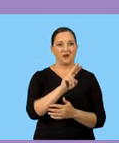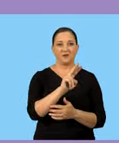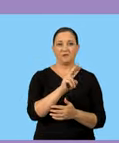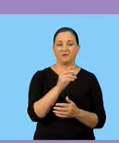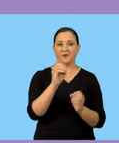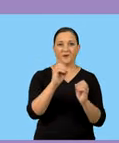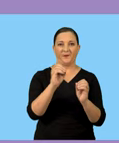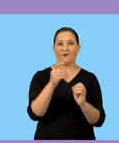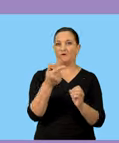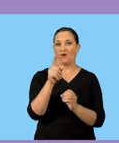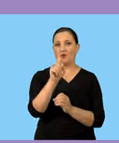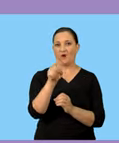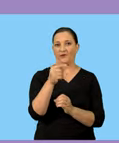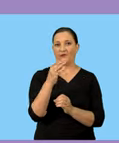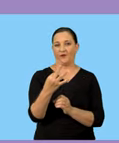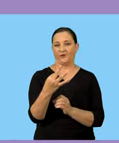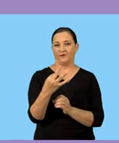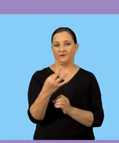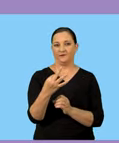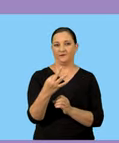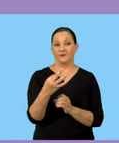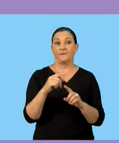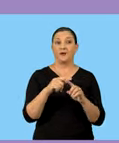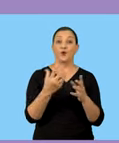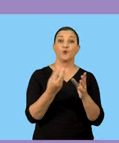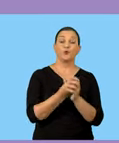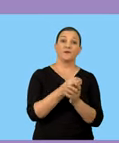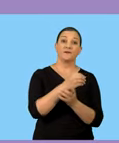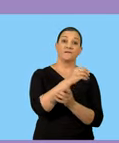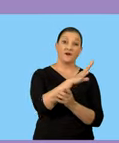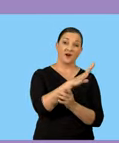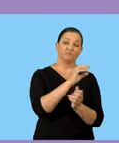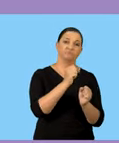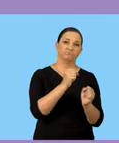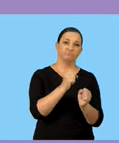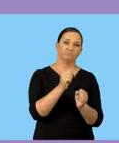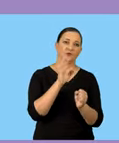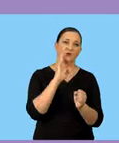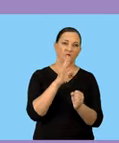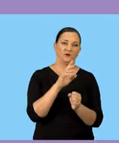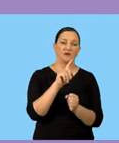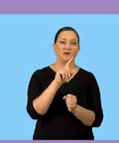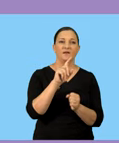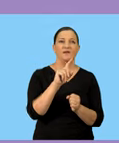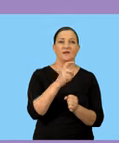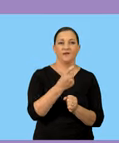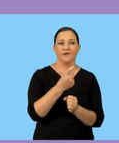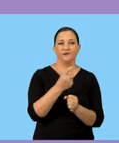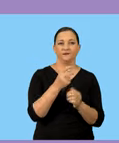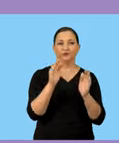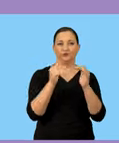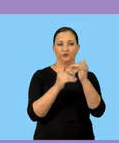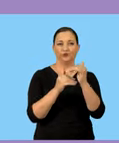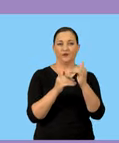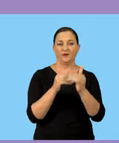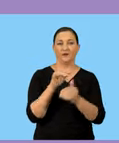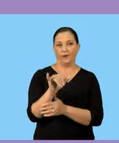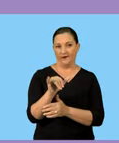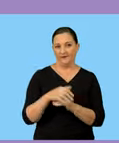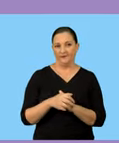the 1/3. So the variables that are with the 5 are going to remain that way. That is going to be a x squared